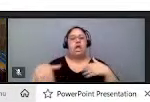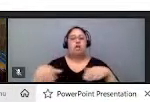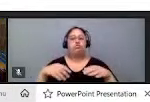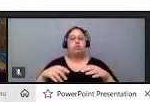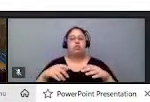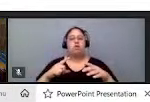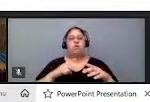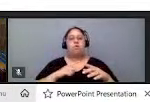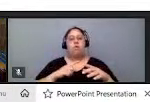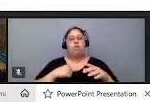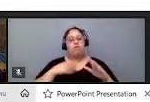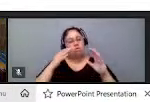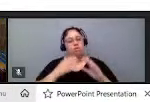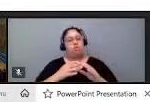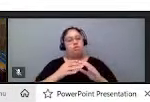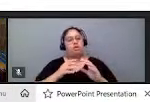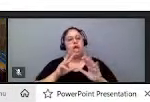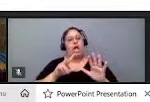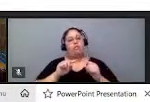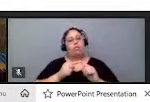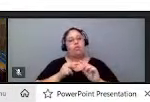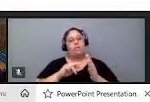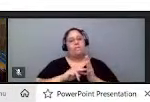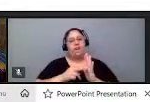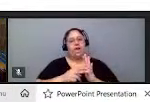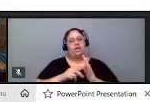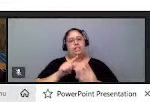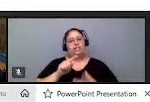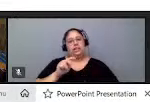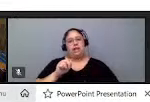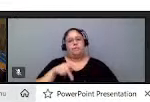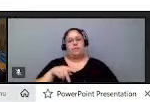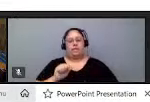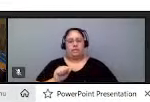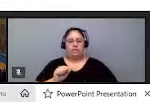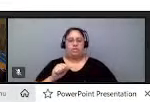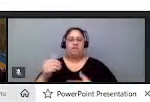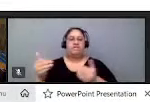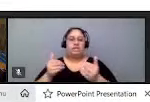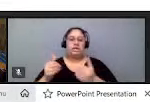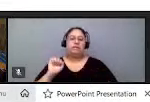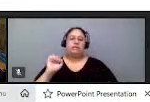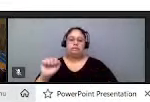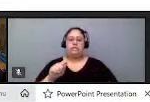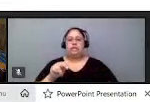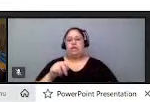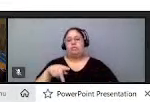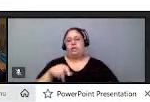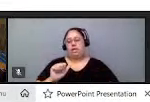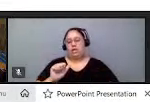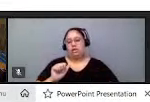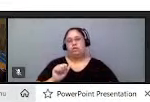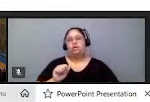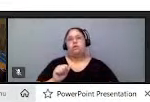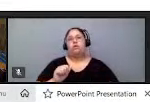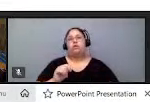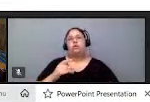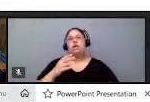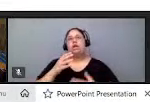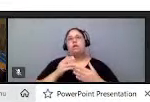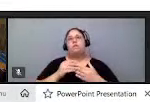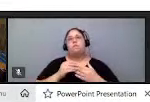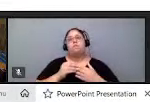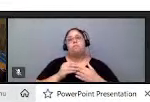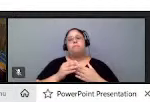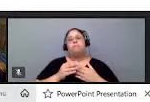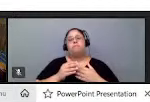that talks to tnpa and that is being facilitated by tnpa um I think as eloquently mentioned by Glenn in some